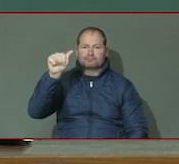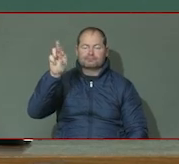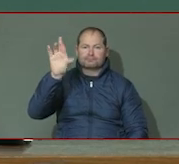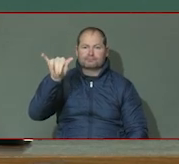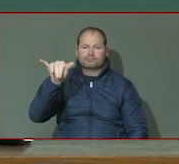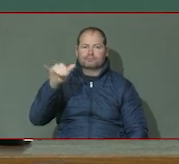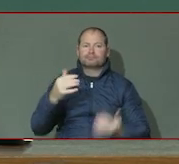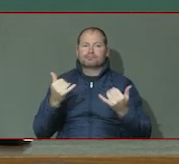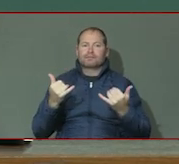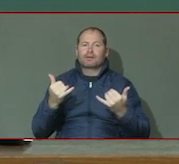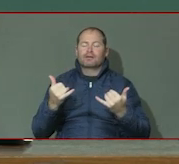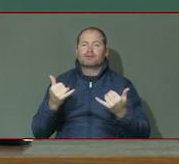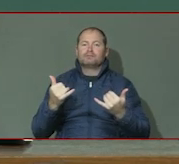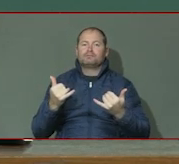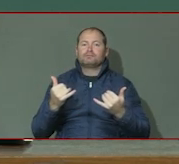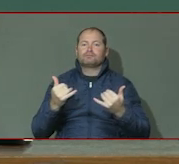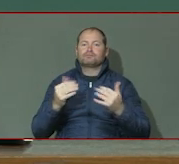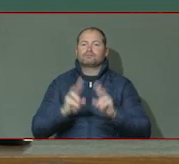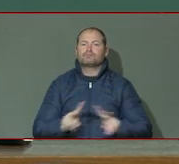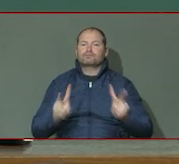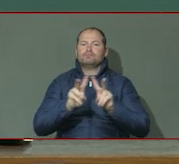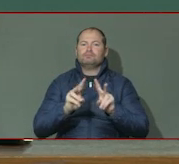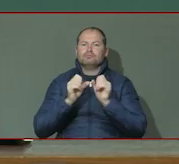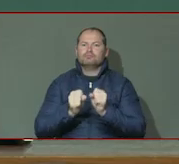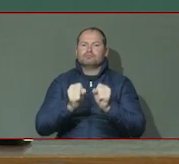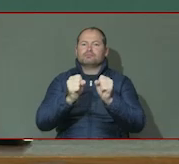was 94,000. Our carrying value was